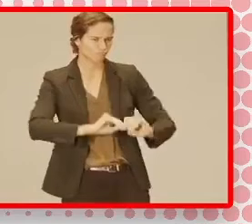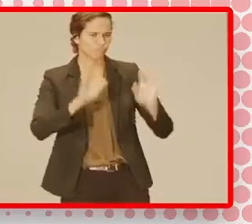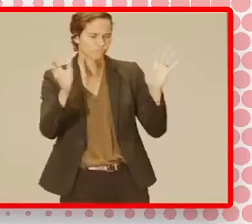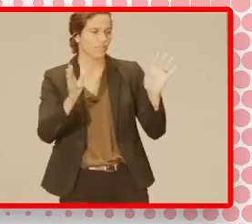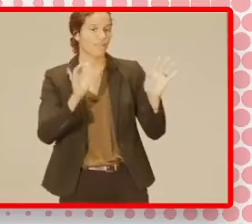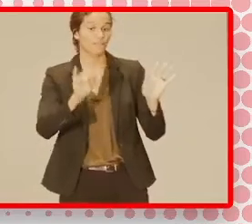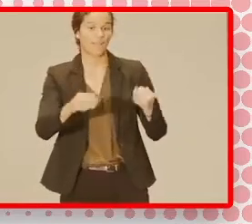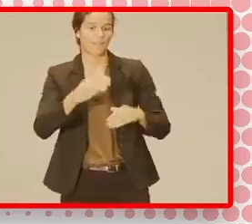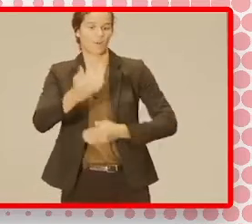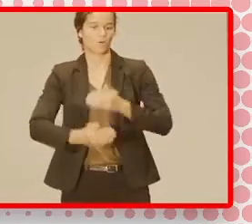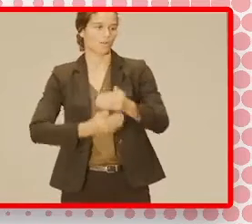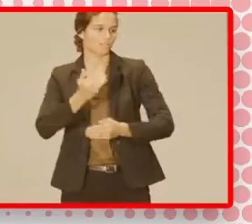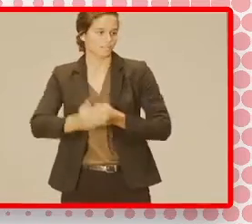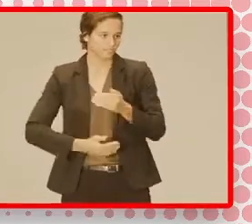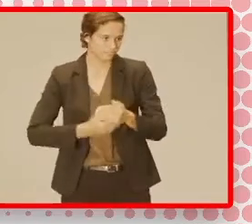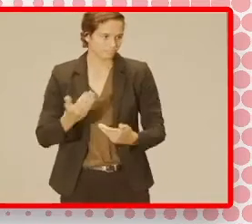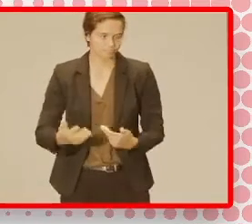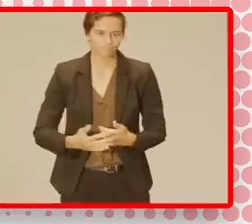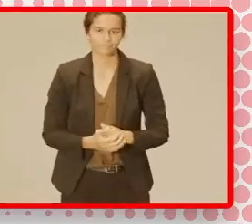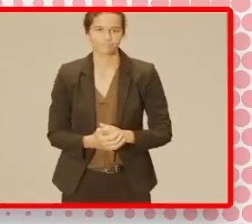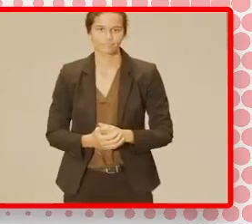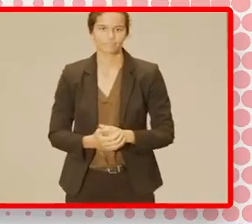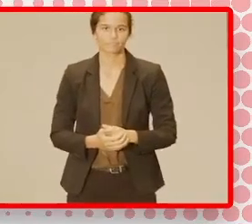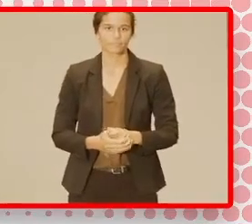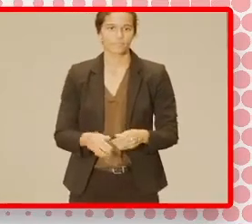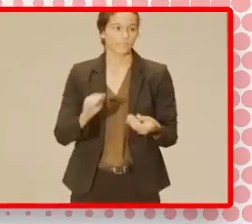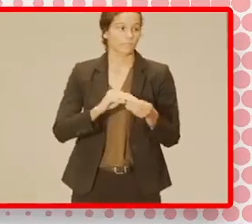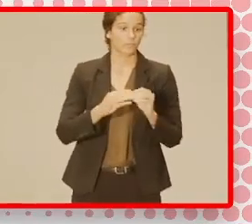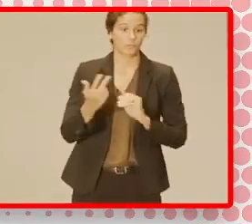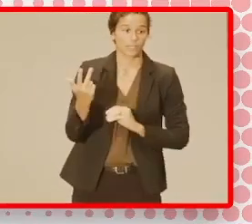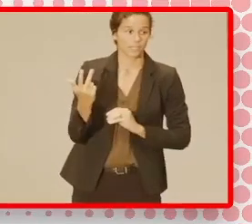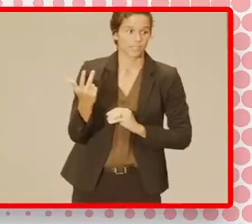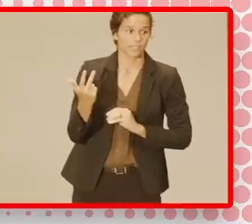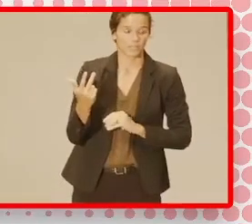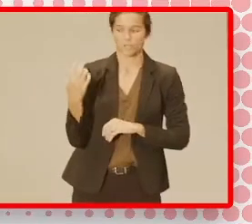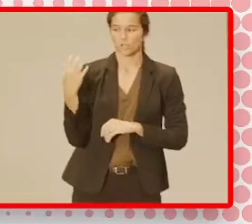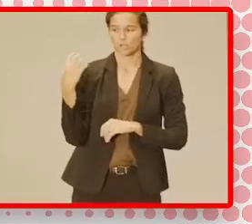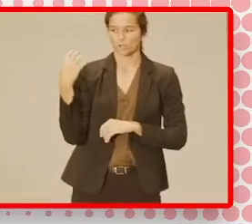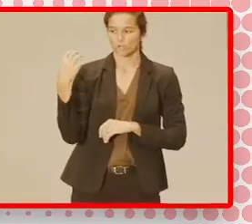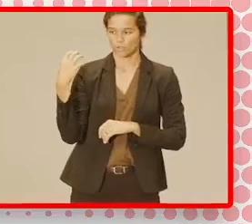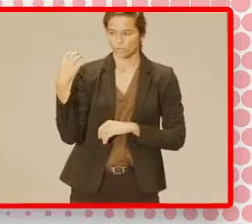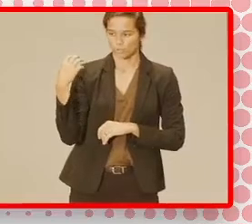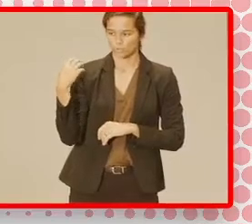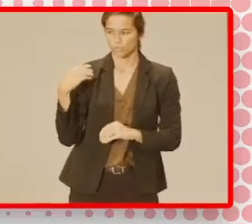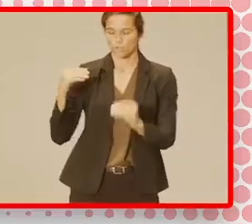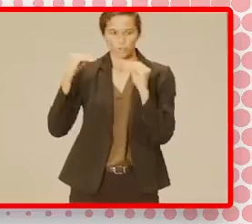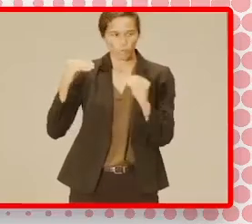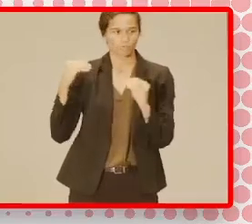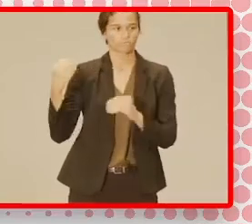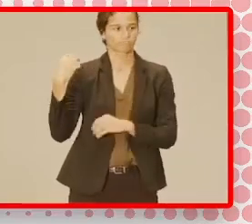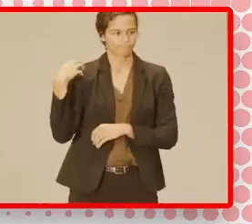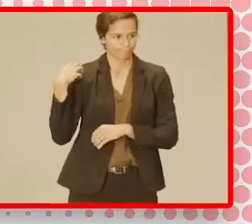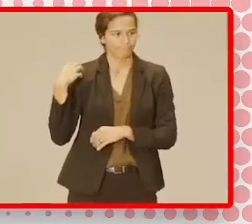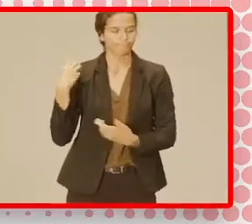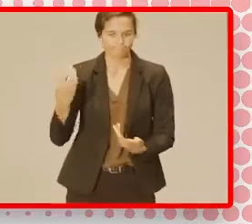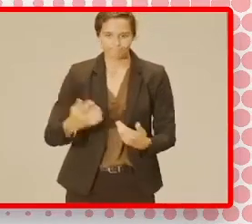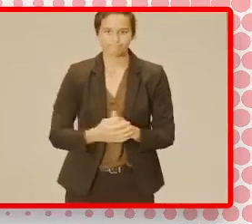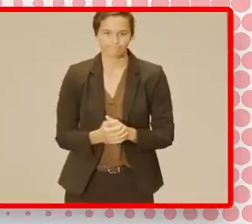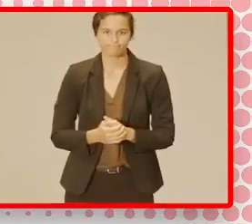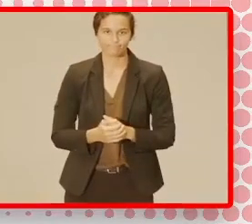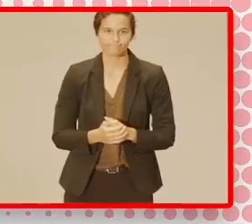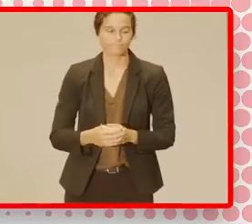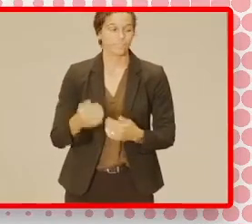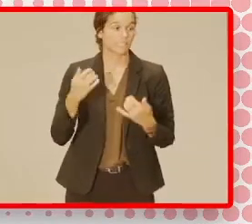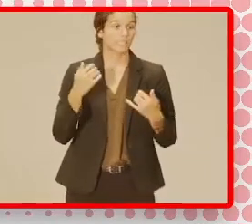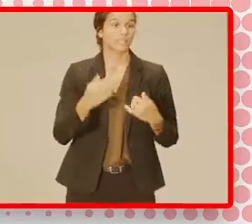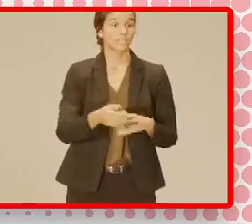progress. And number 3, a coaching cadence. Every Sunday, now we switch it to Mondays, we get together for about